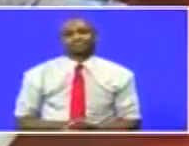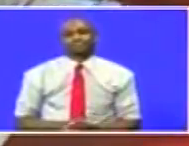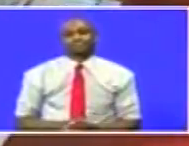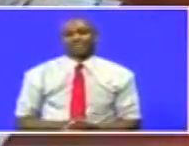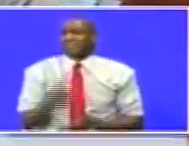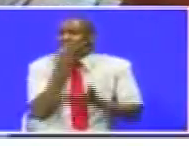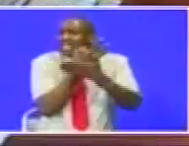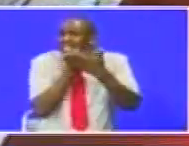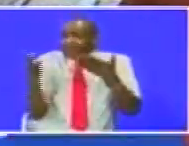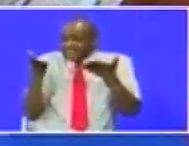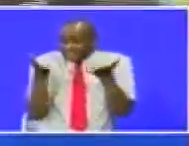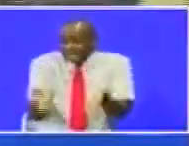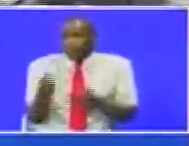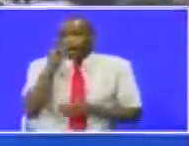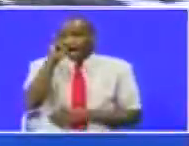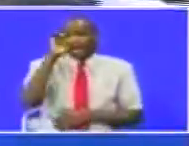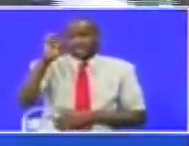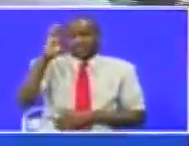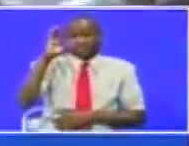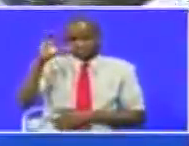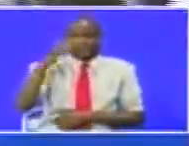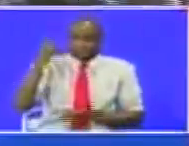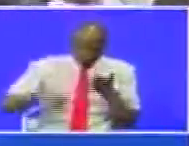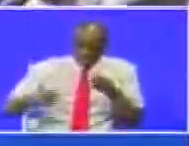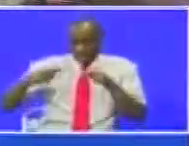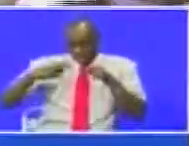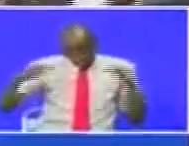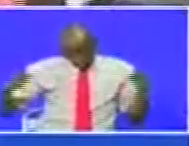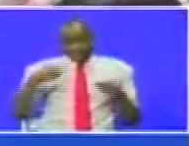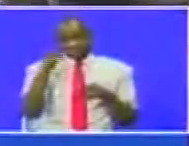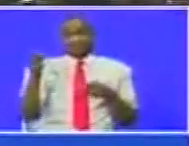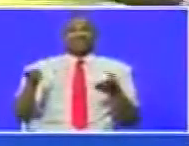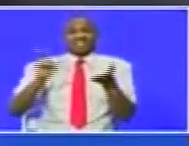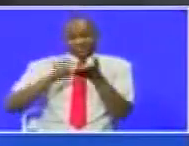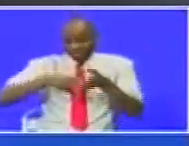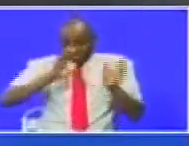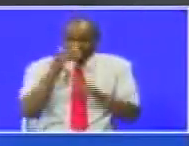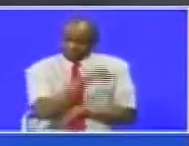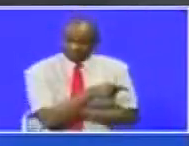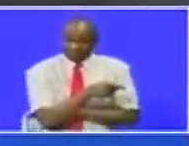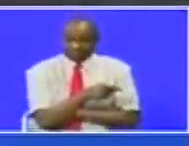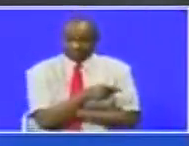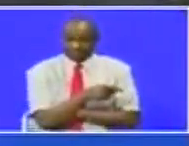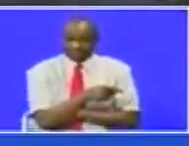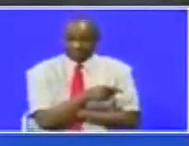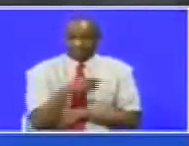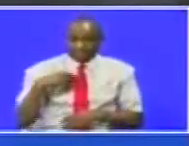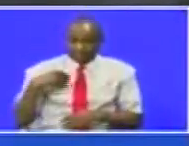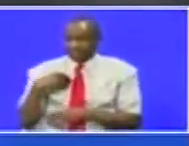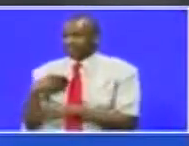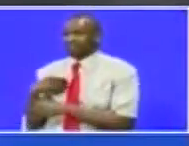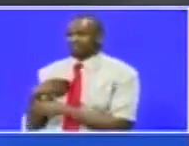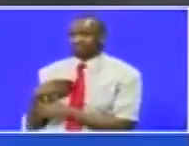Barely 3 weeks after the IEBC choked Cord's Okoa Kenya referendum drive, you know, I'd requested your clerk